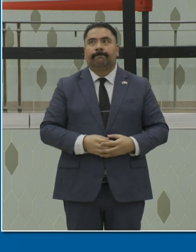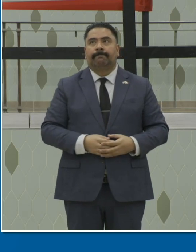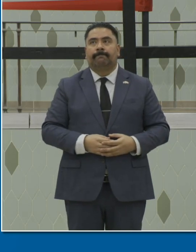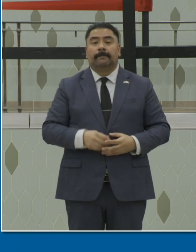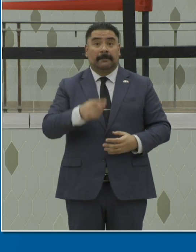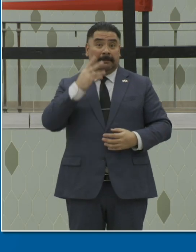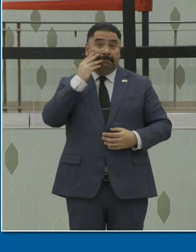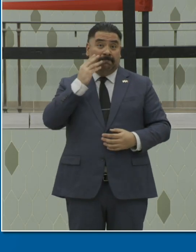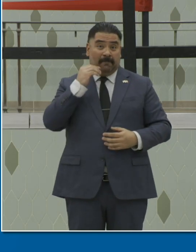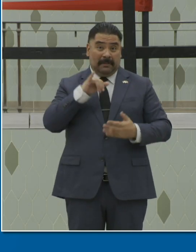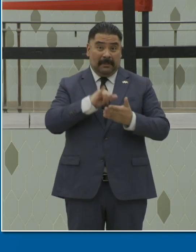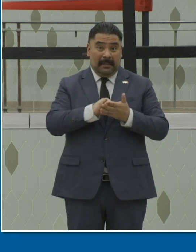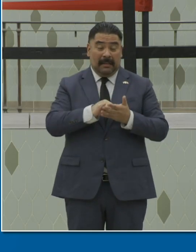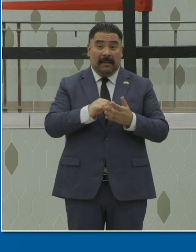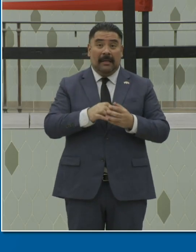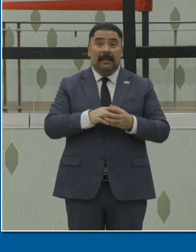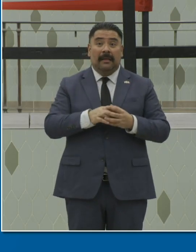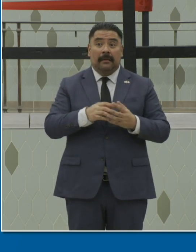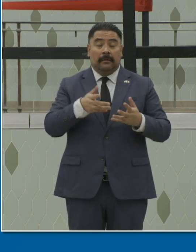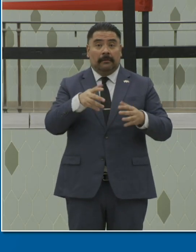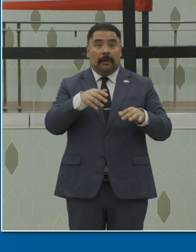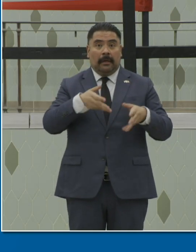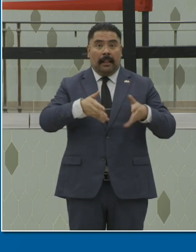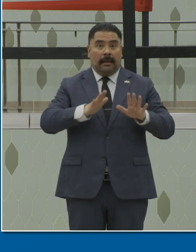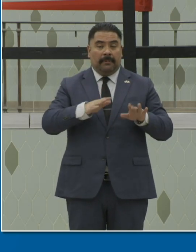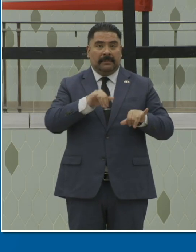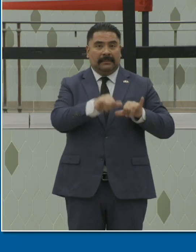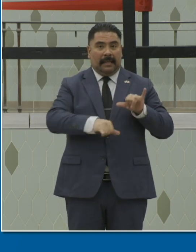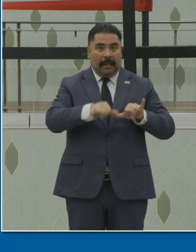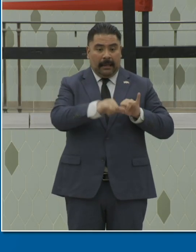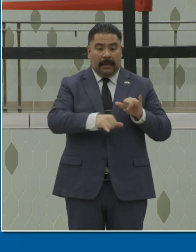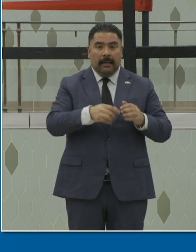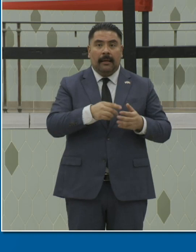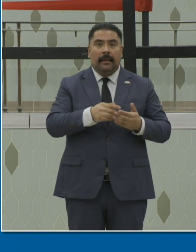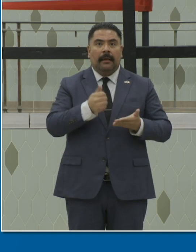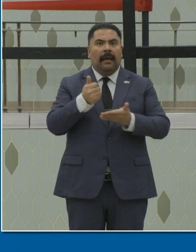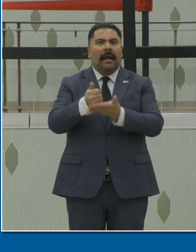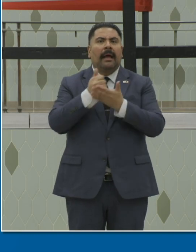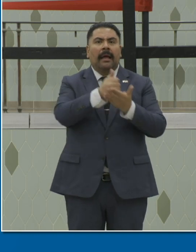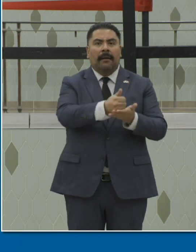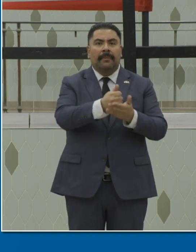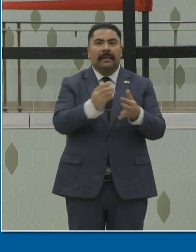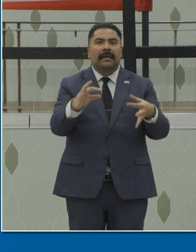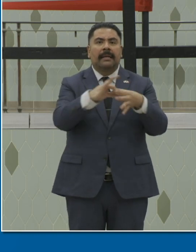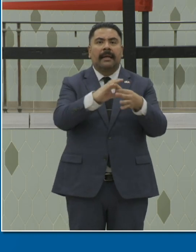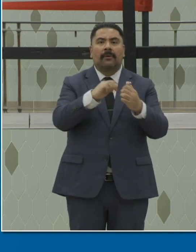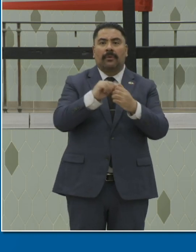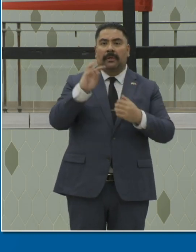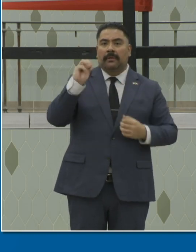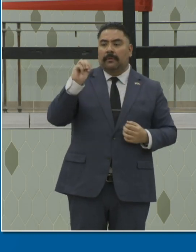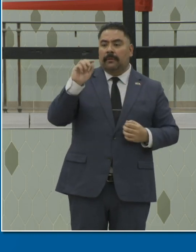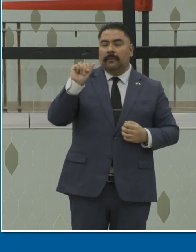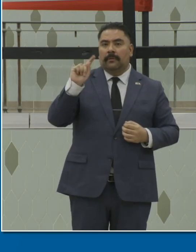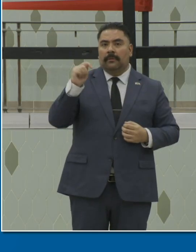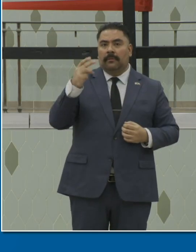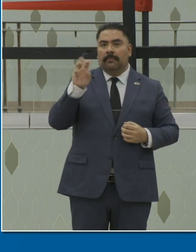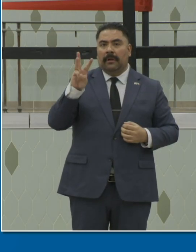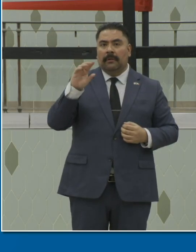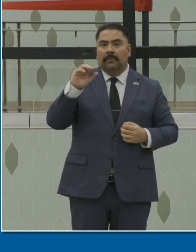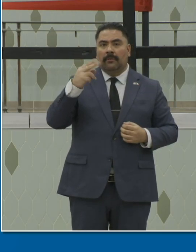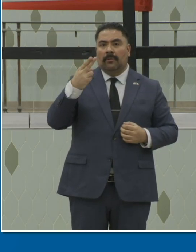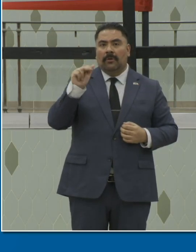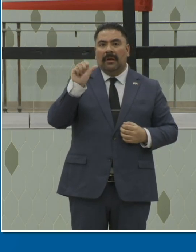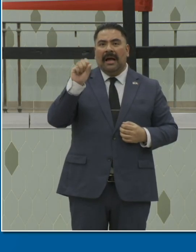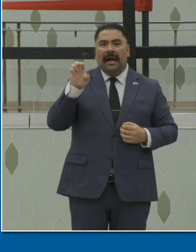Going through that, PGM let me stay there. They helped me get connected with the Matthew House drop-in